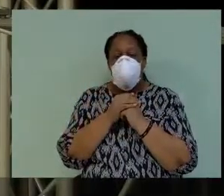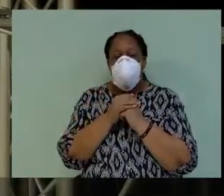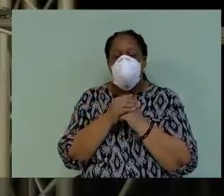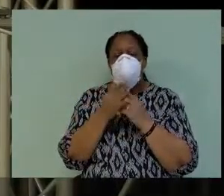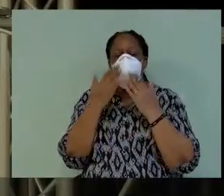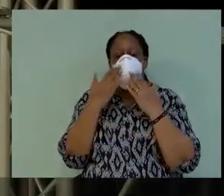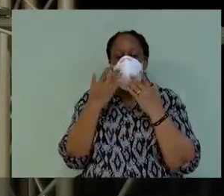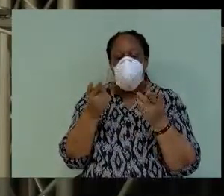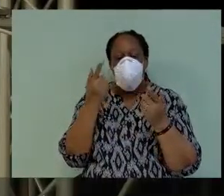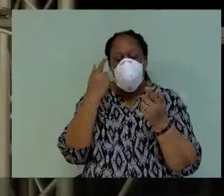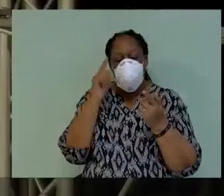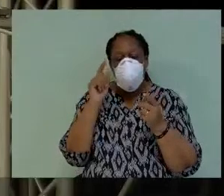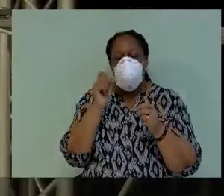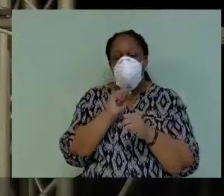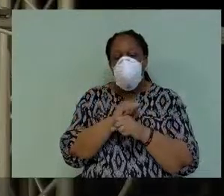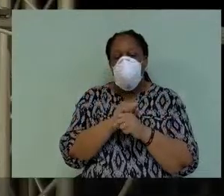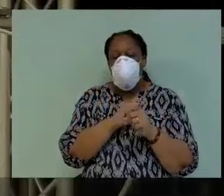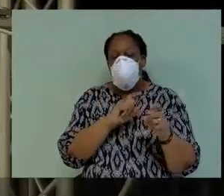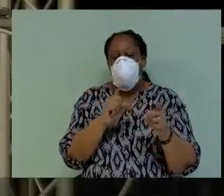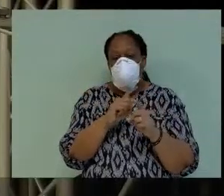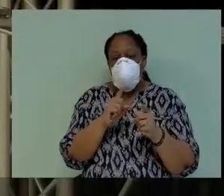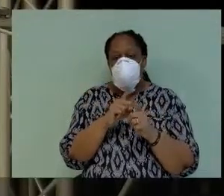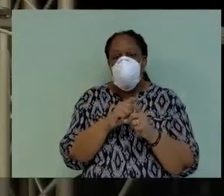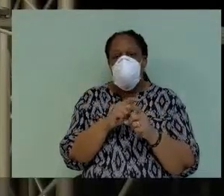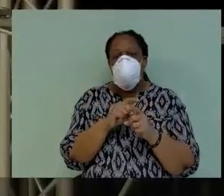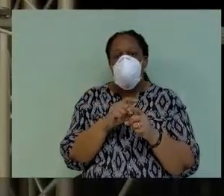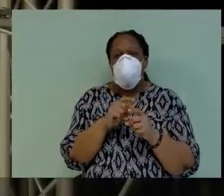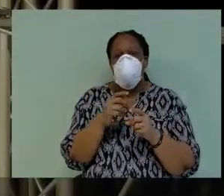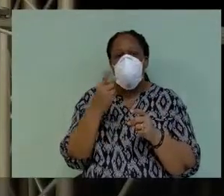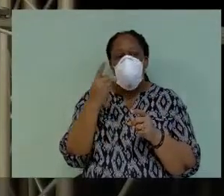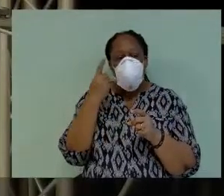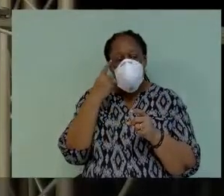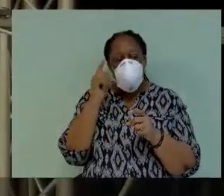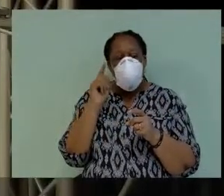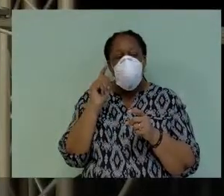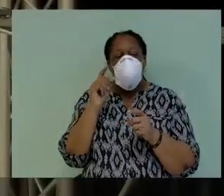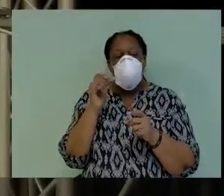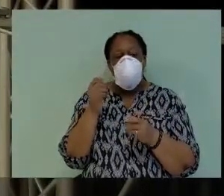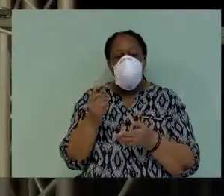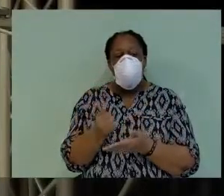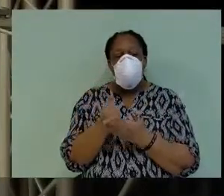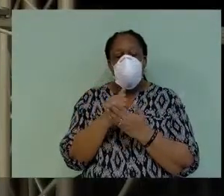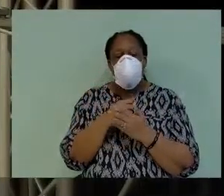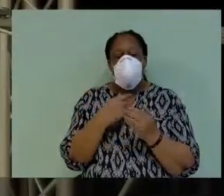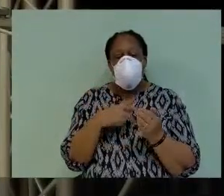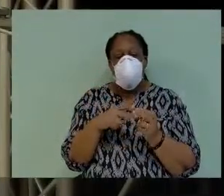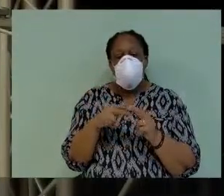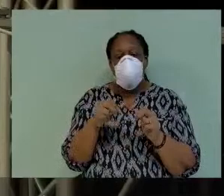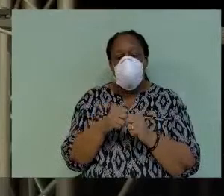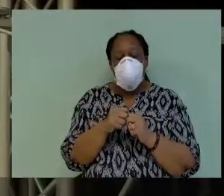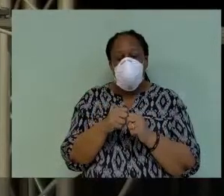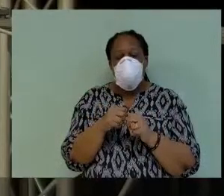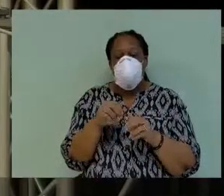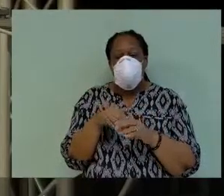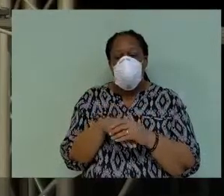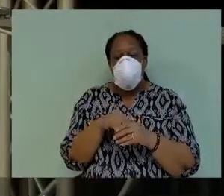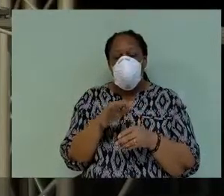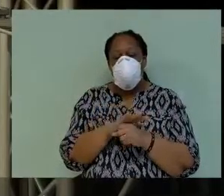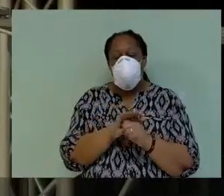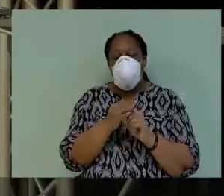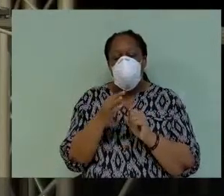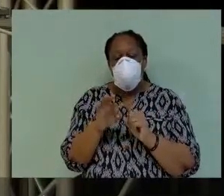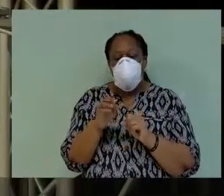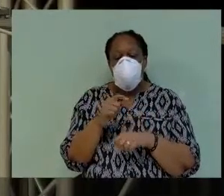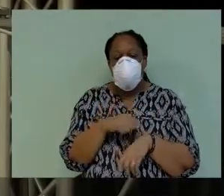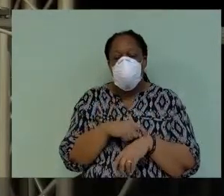our federation. Sincerely, Sharon A. Drew, President, St. Kitts Flower Association. I also